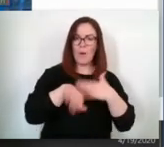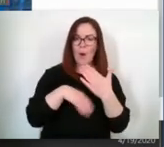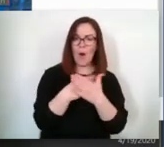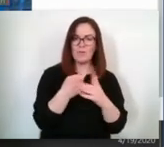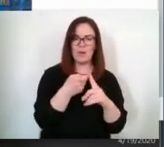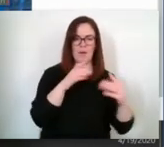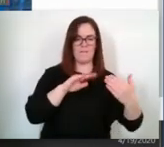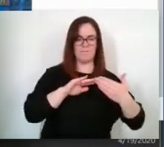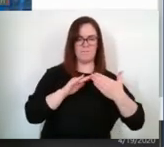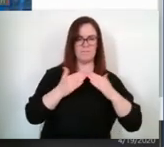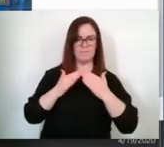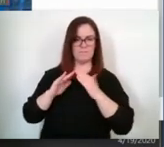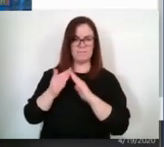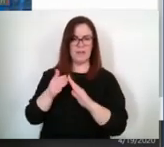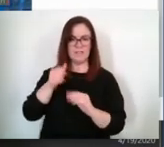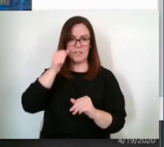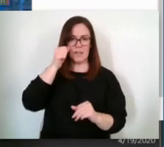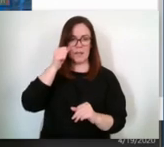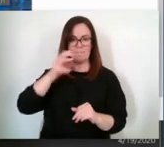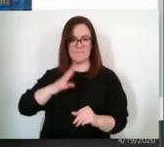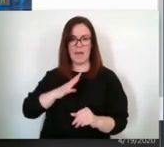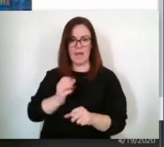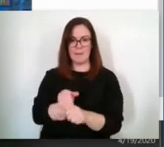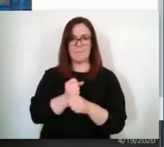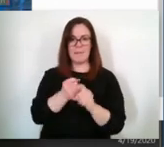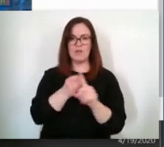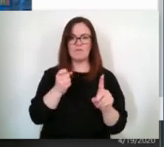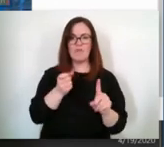recycled garbage.